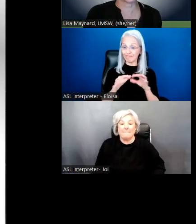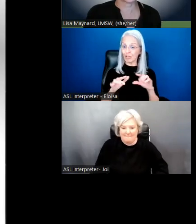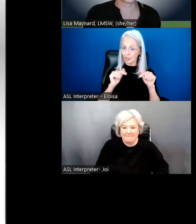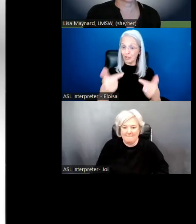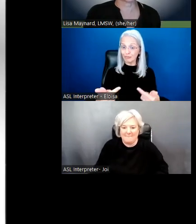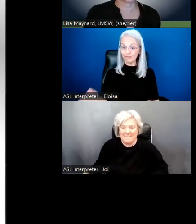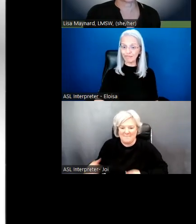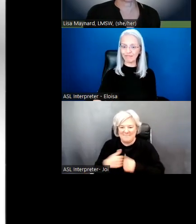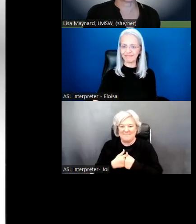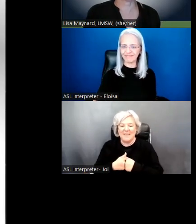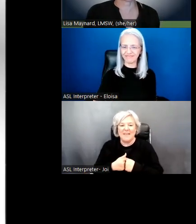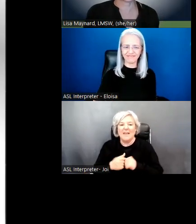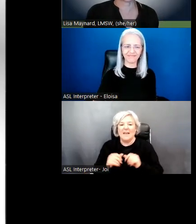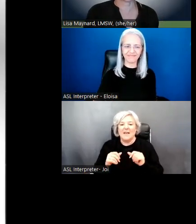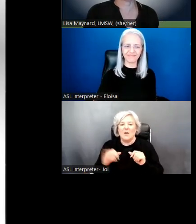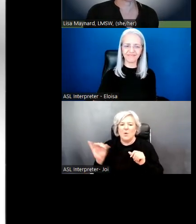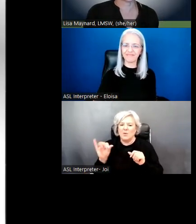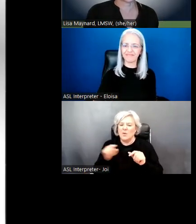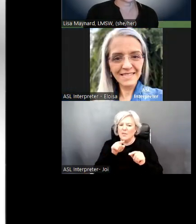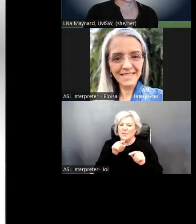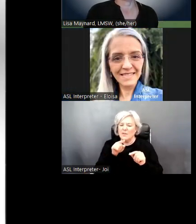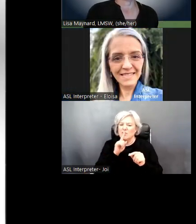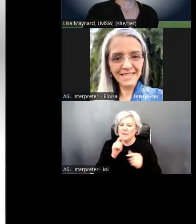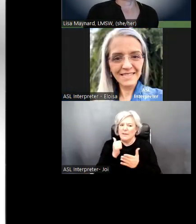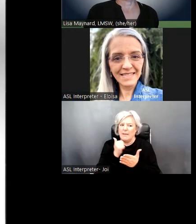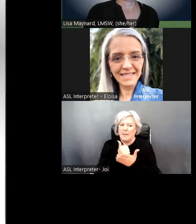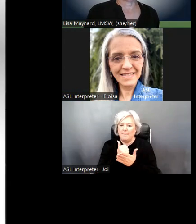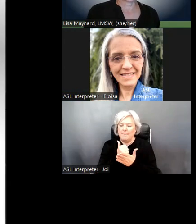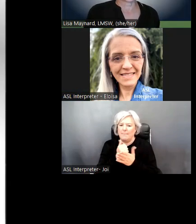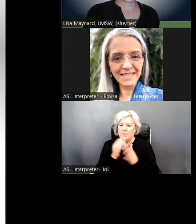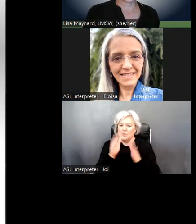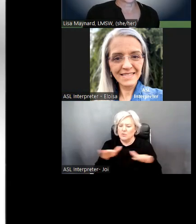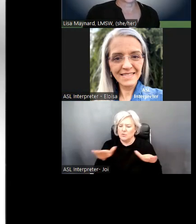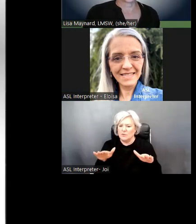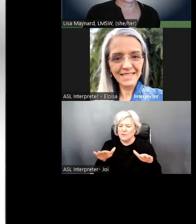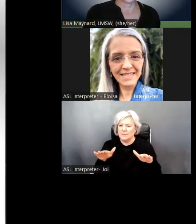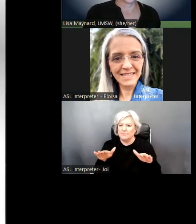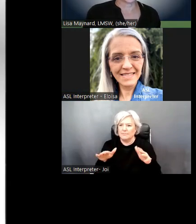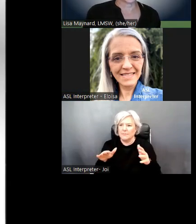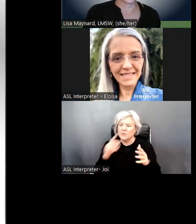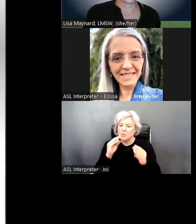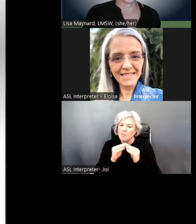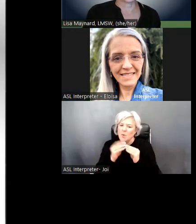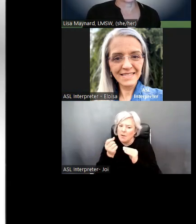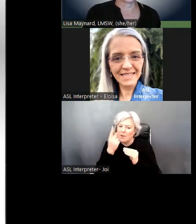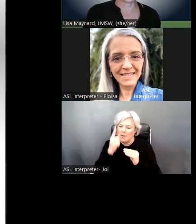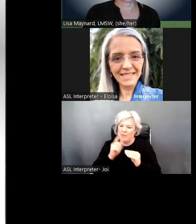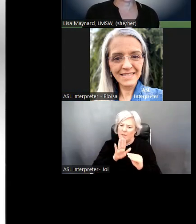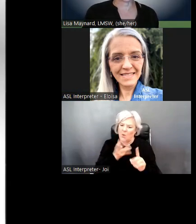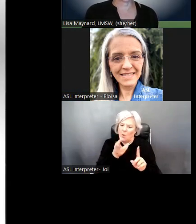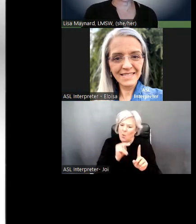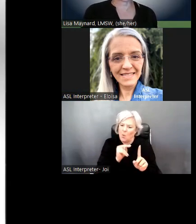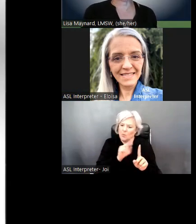tool to use to help a child understand their own story. When they tell it to us as